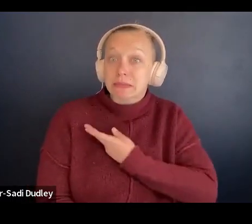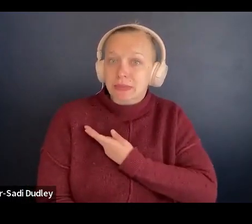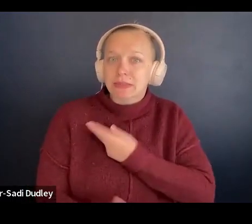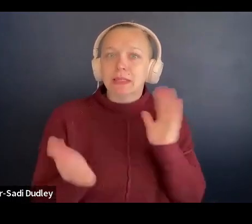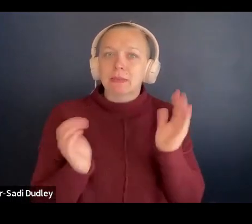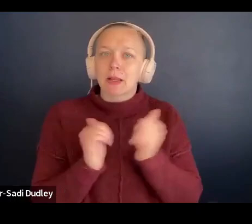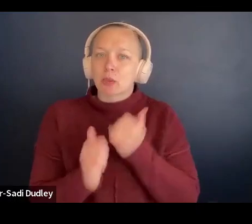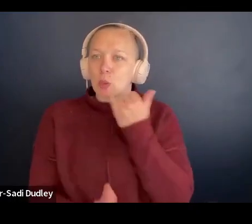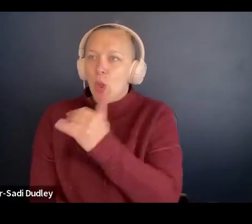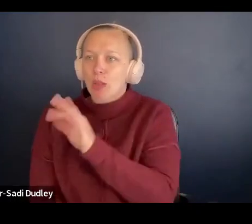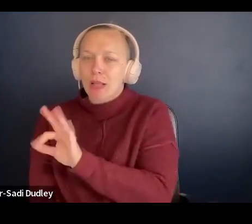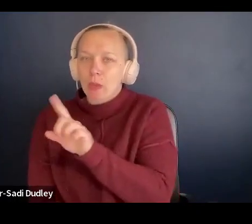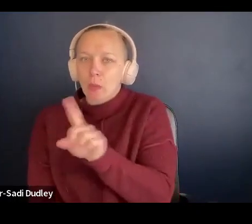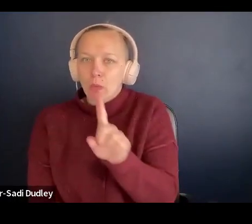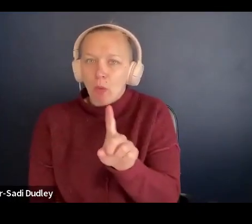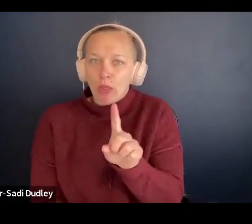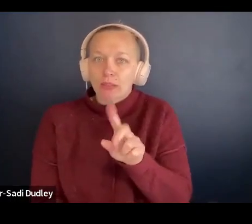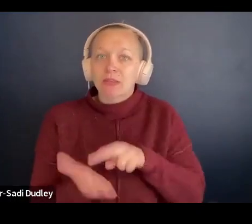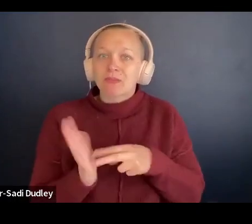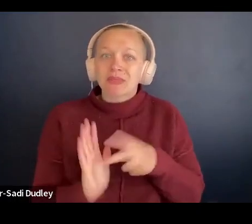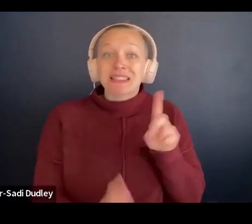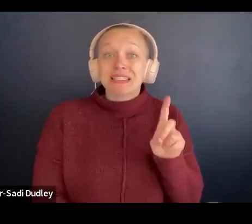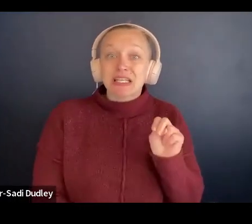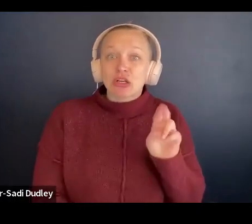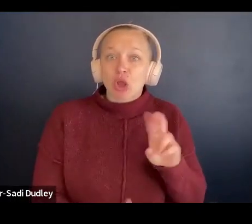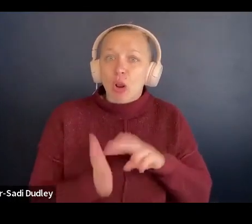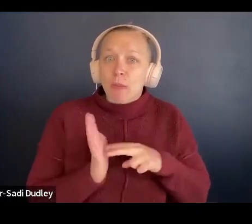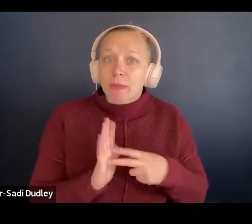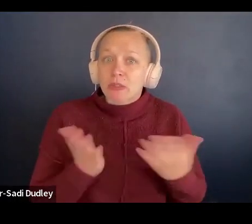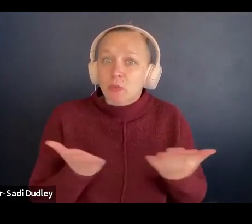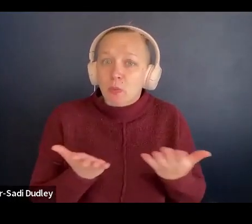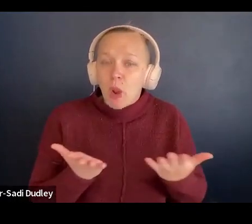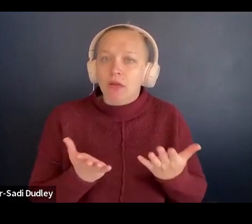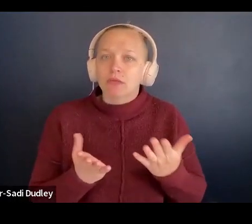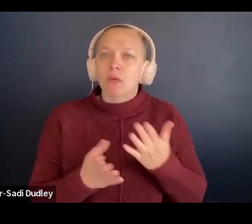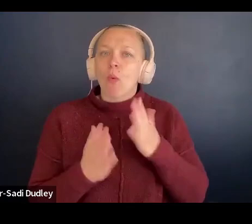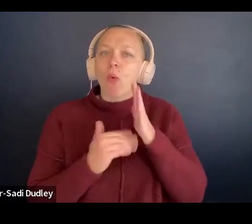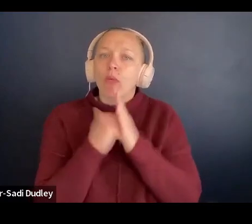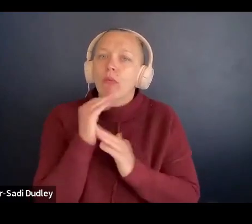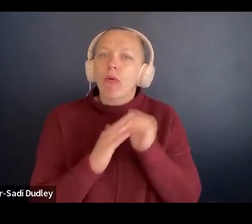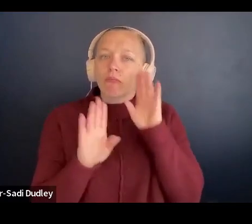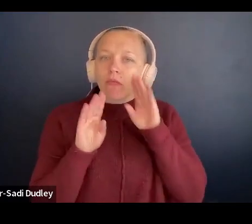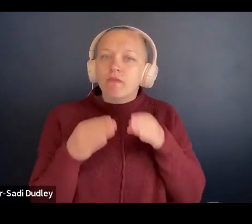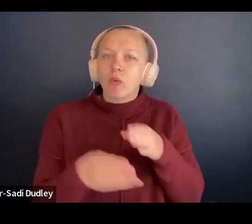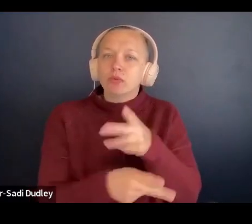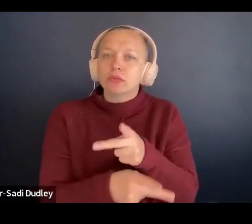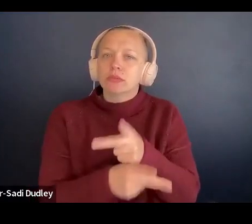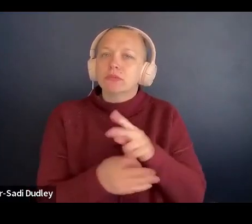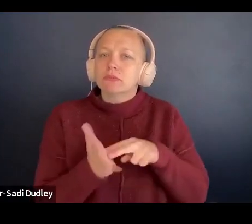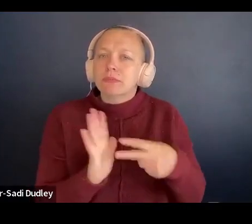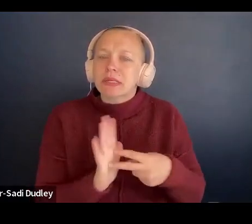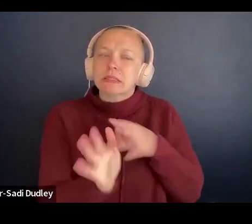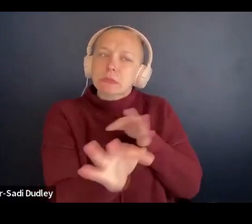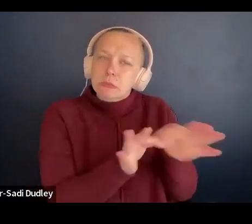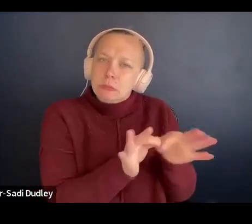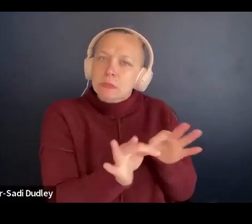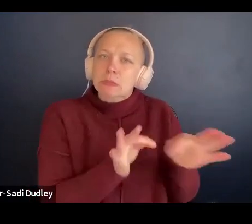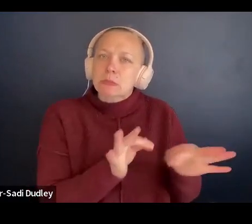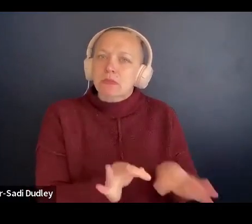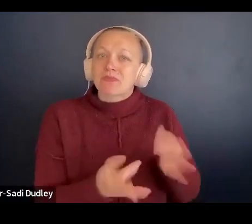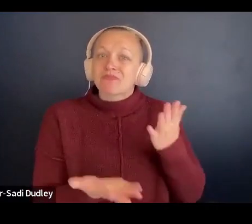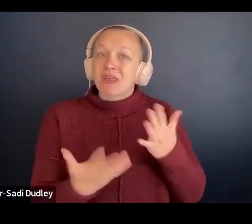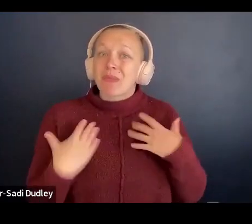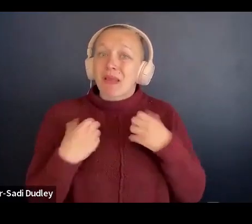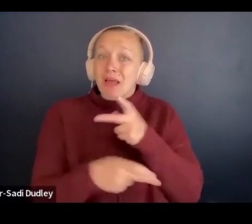means. Ask a healthcare professional or certified advanced care planning navigator to help explain